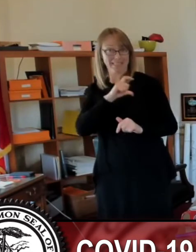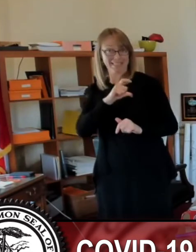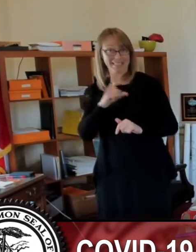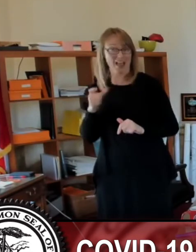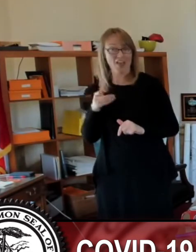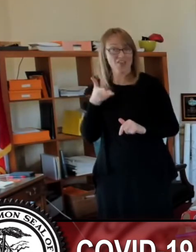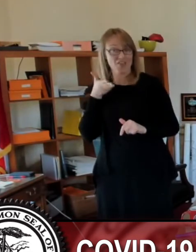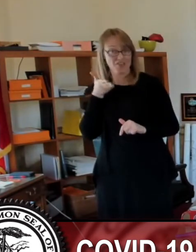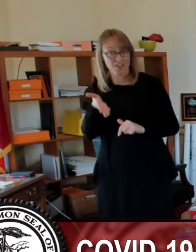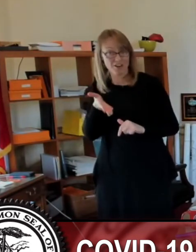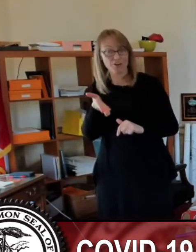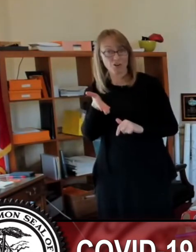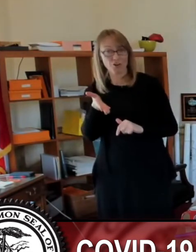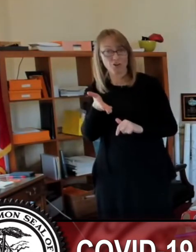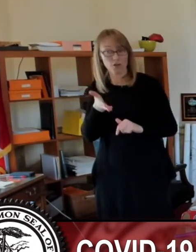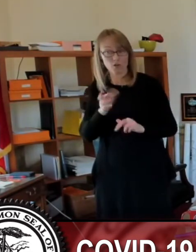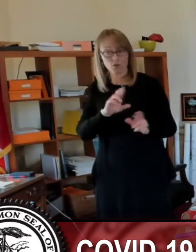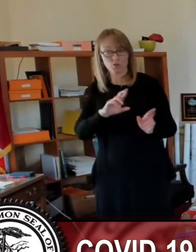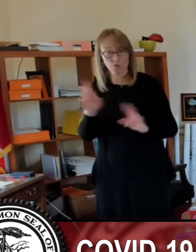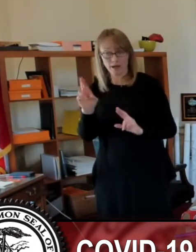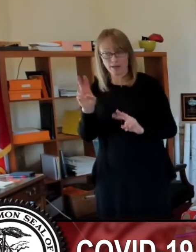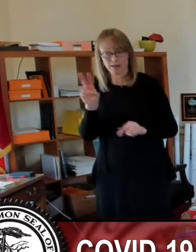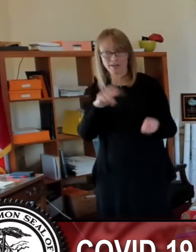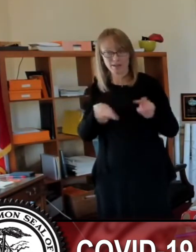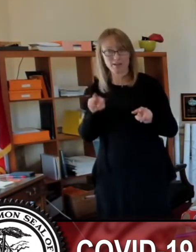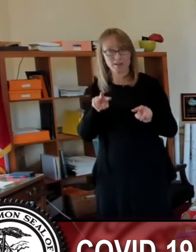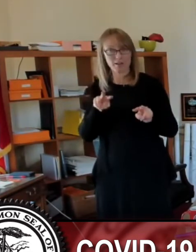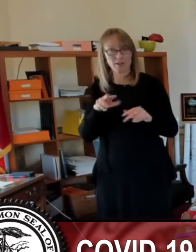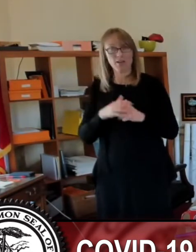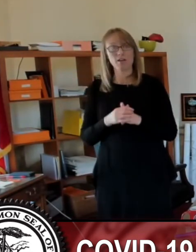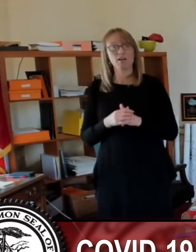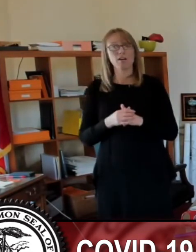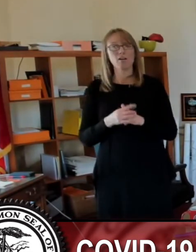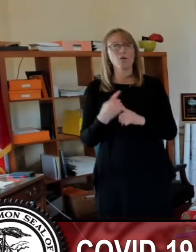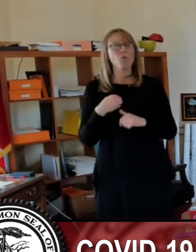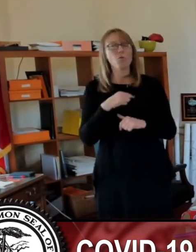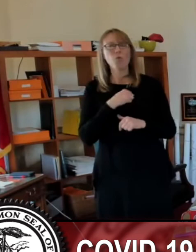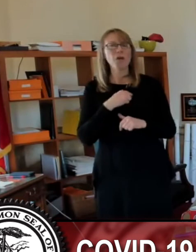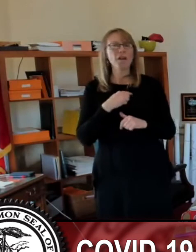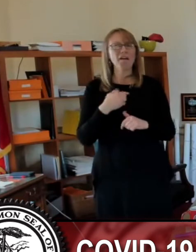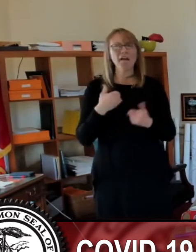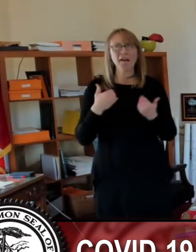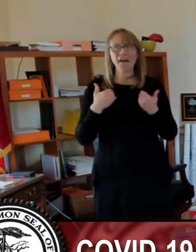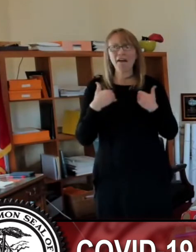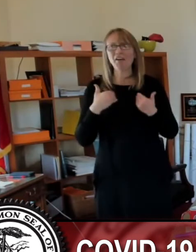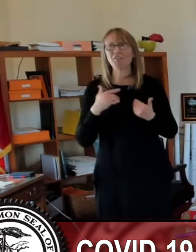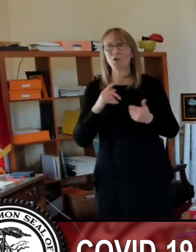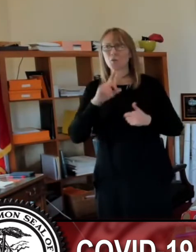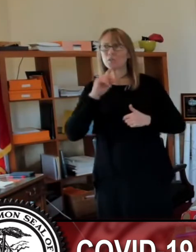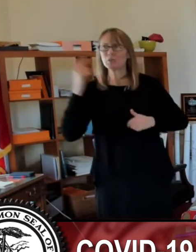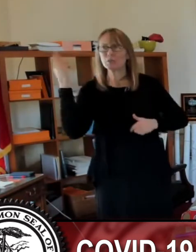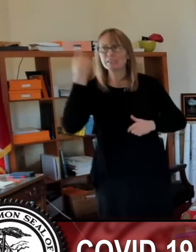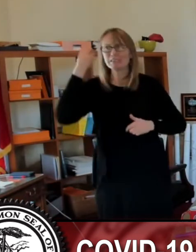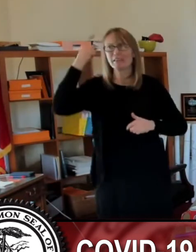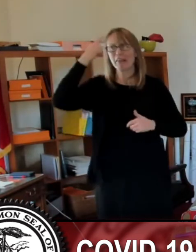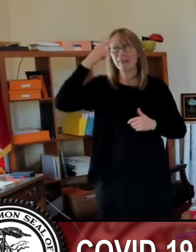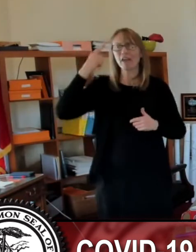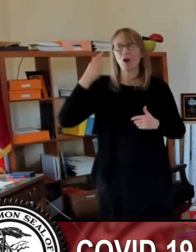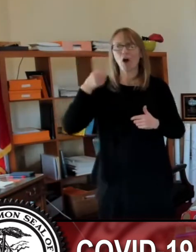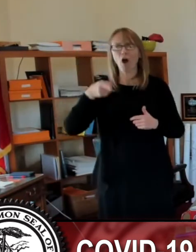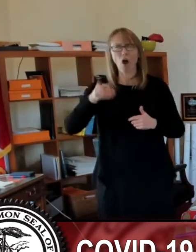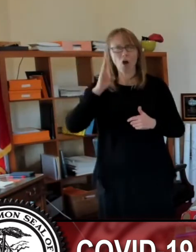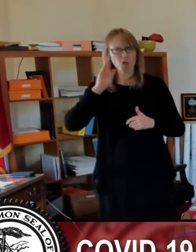don't have any real reason to believe that there will be, but we just know that tempers are high. Everybody's